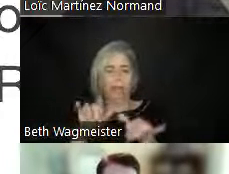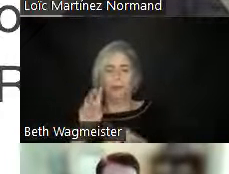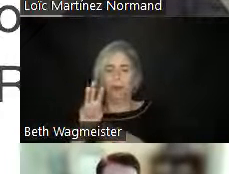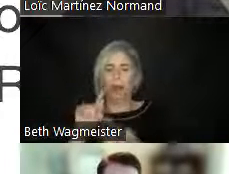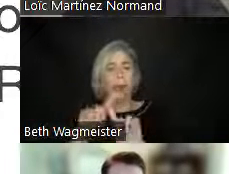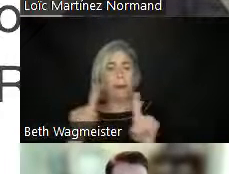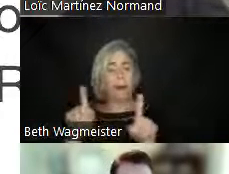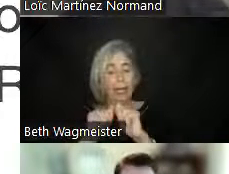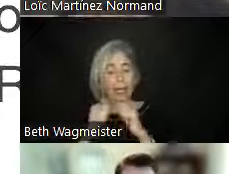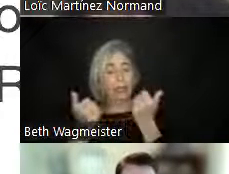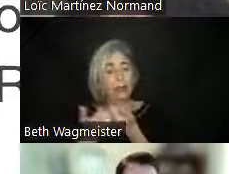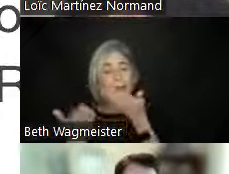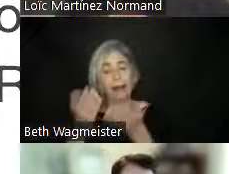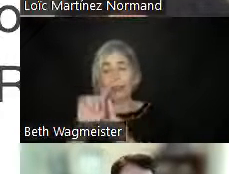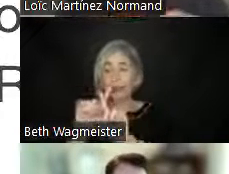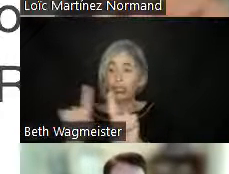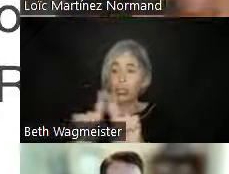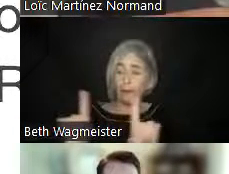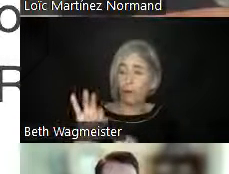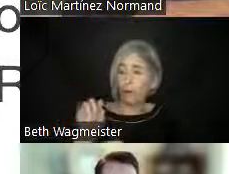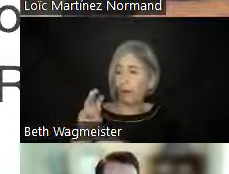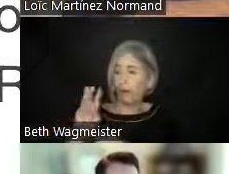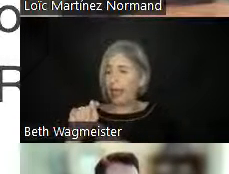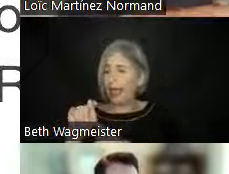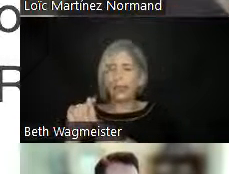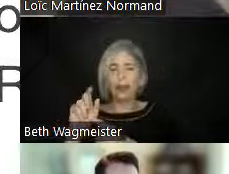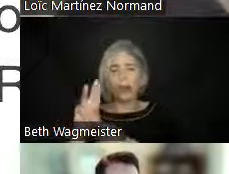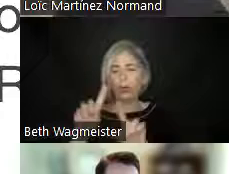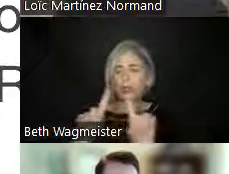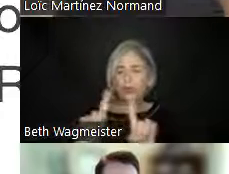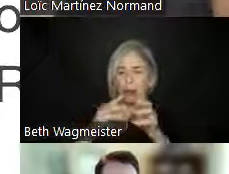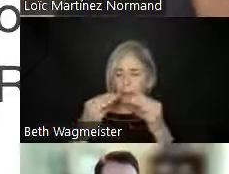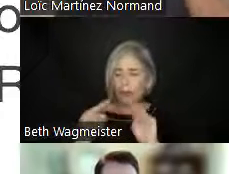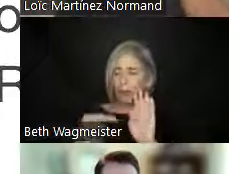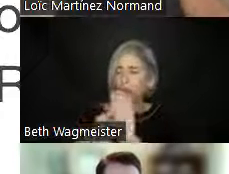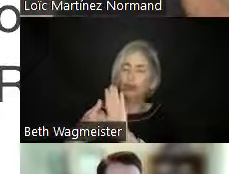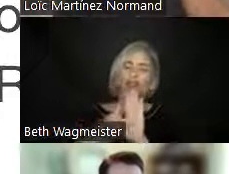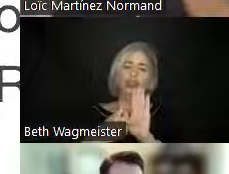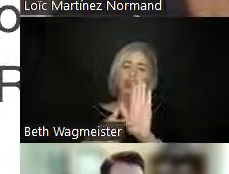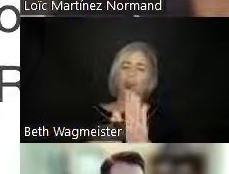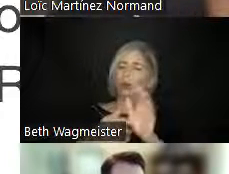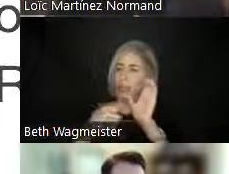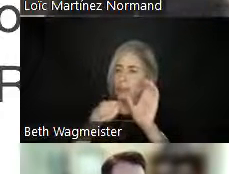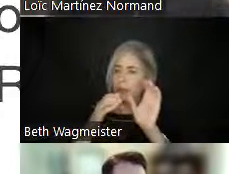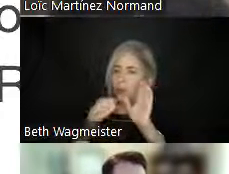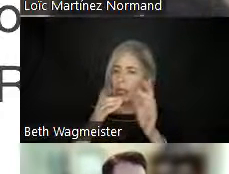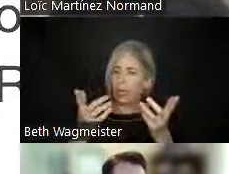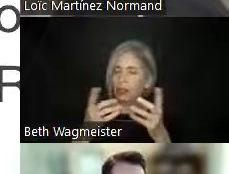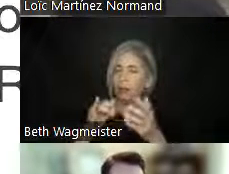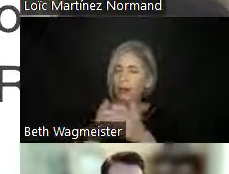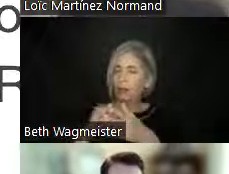ask for different formats and different methods of demonstrating or communicating the conformance of their